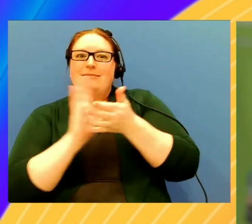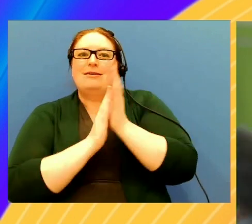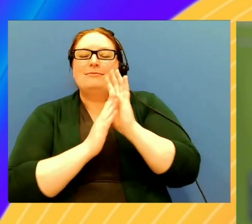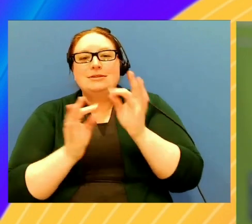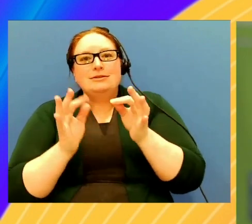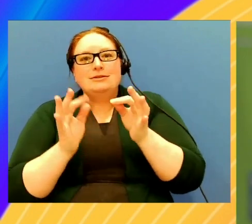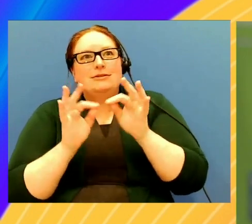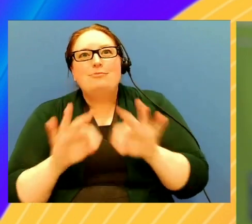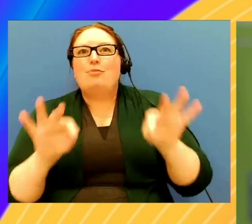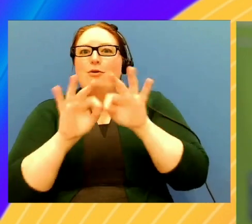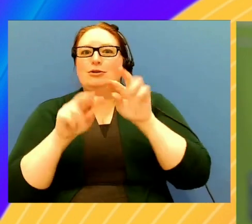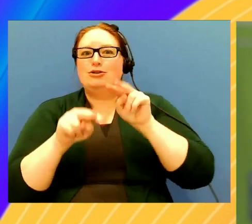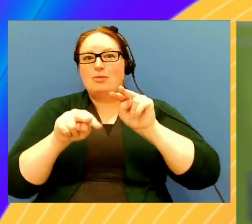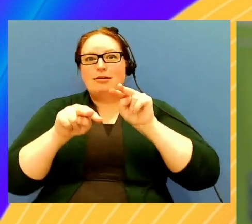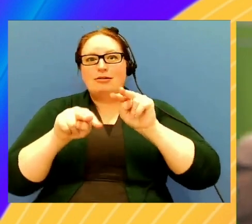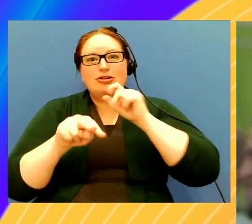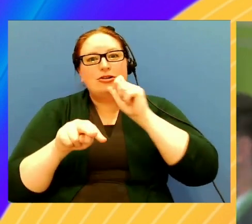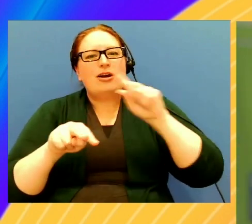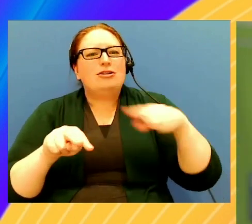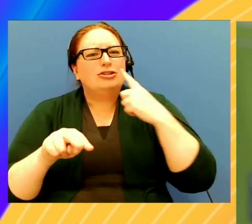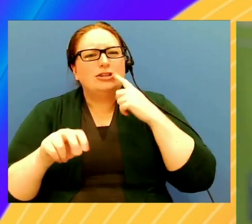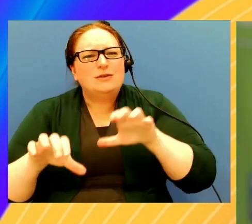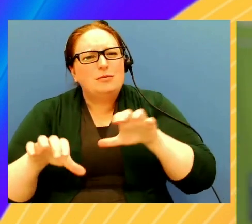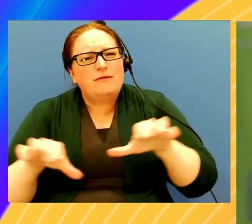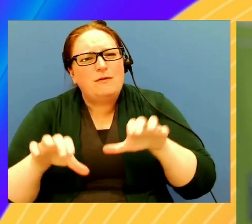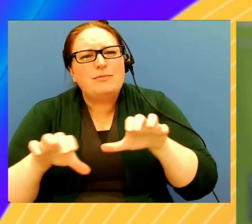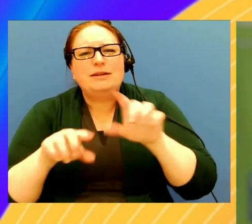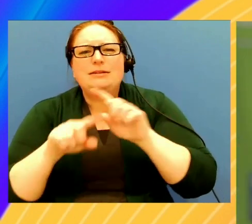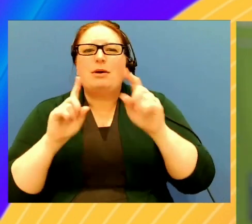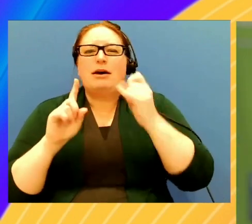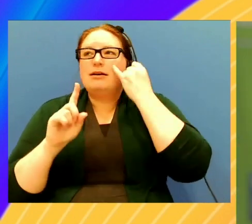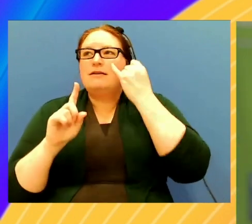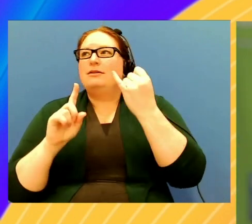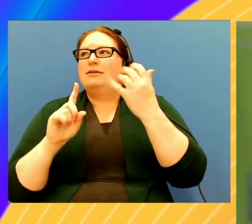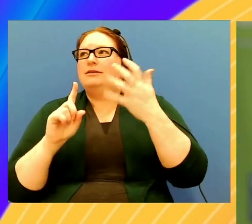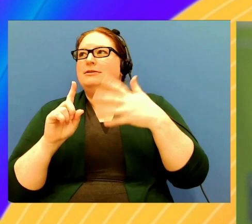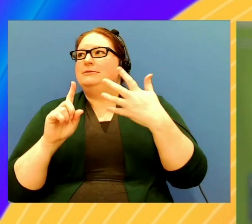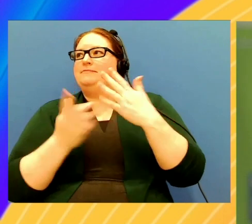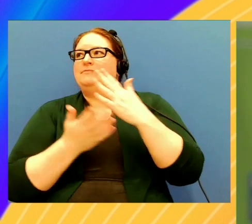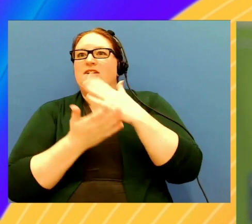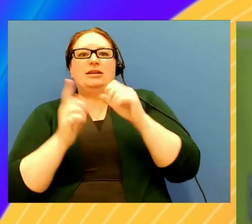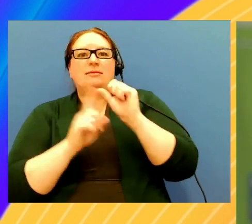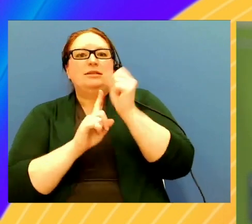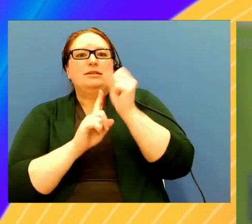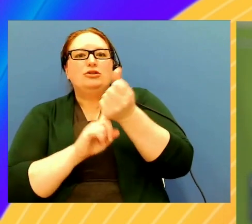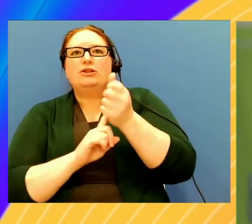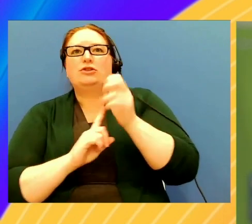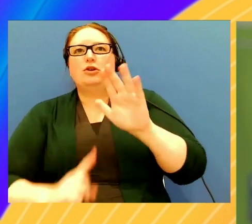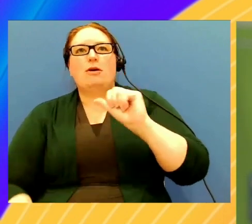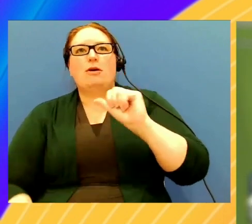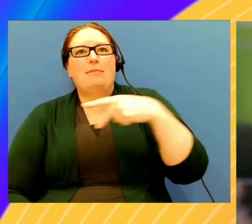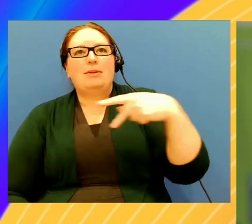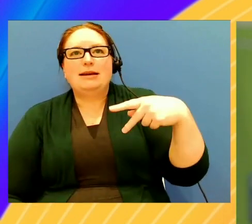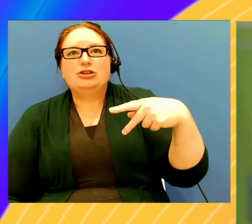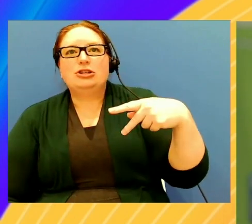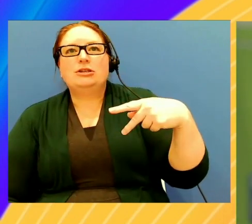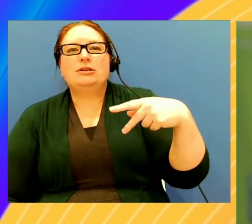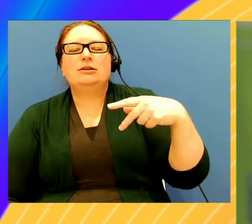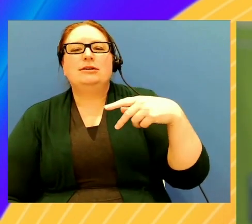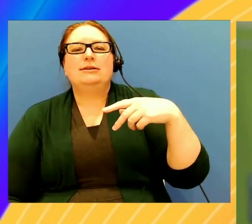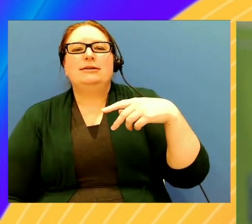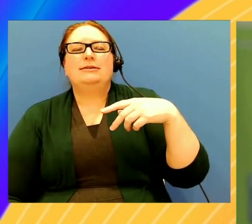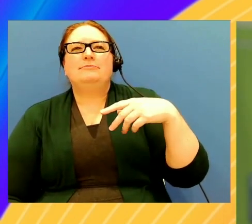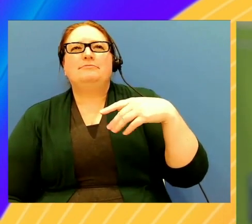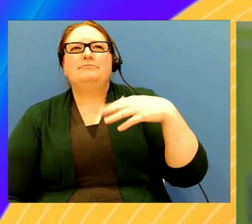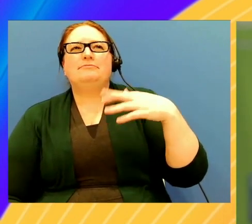not just for performance, but also for, if there is some situation where your application is like